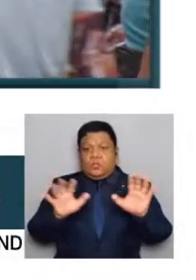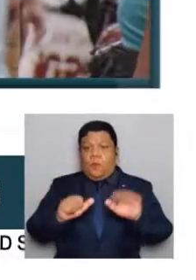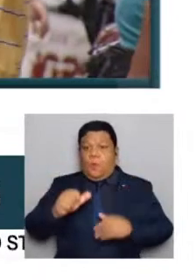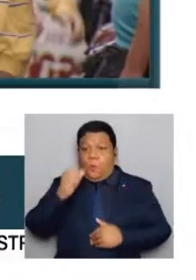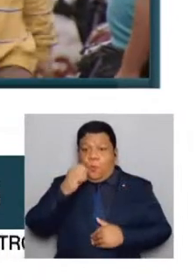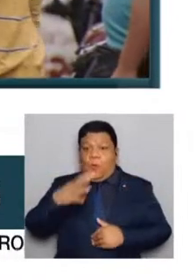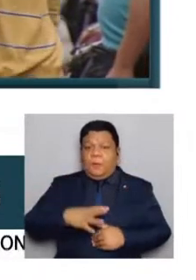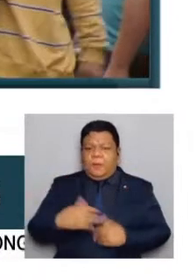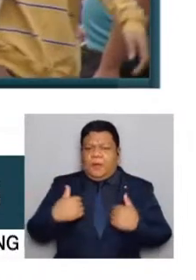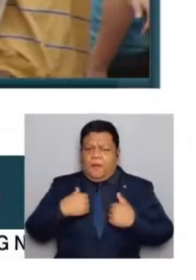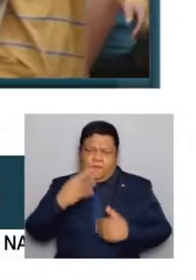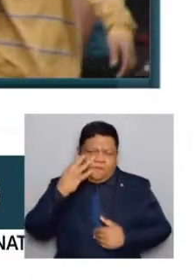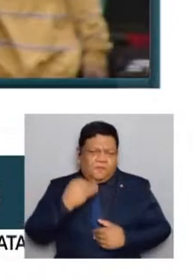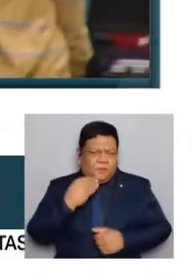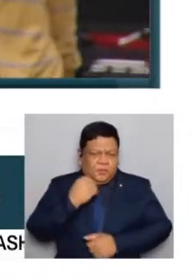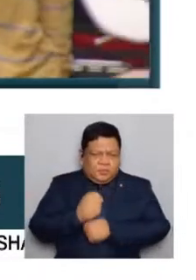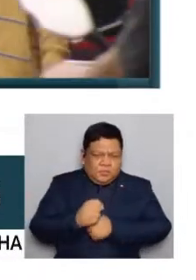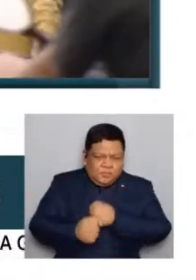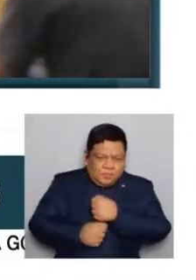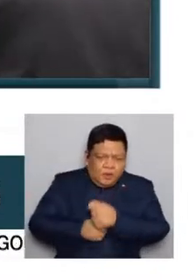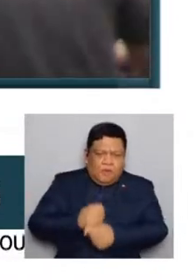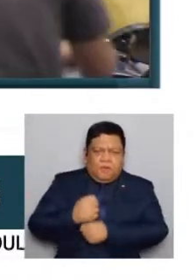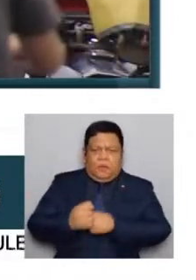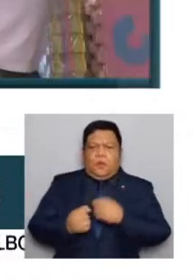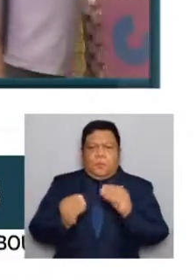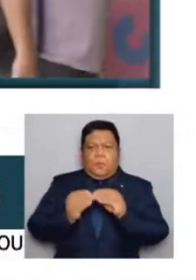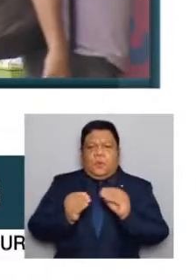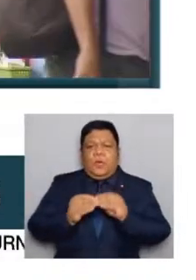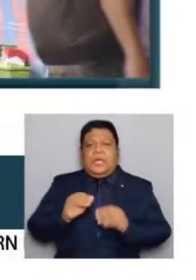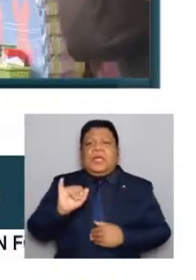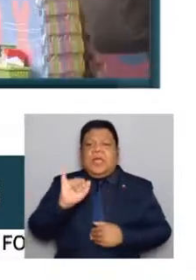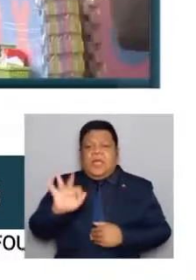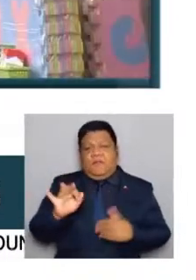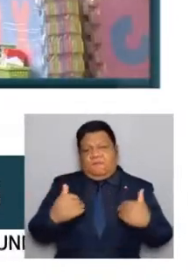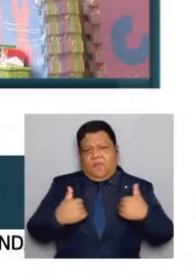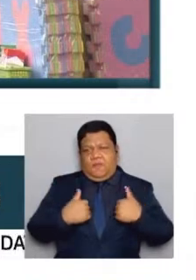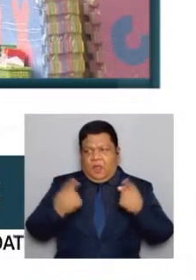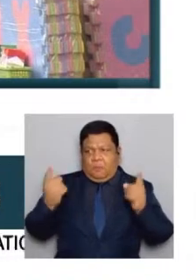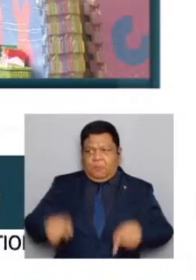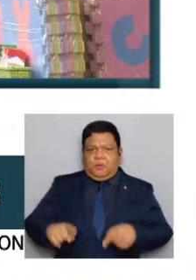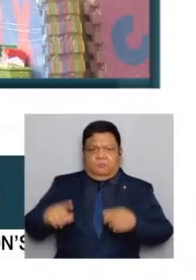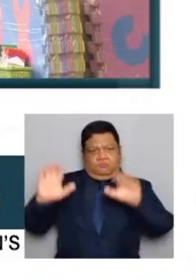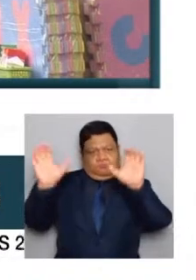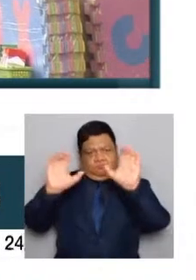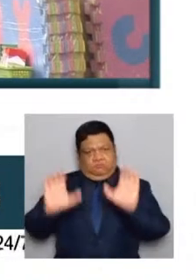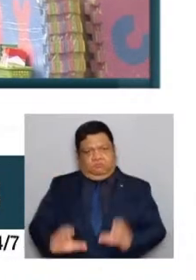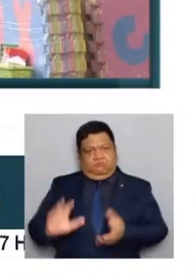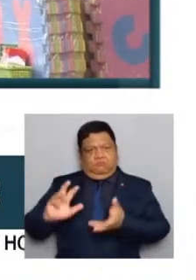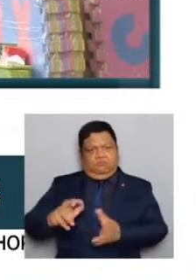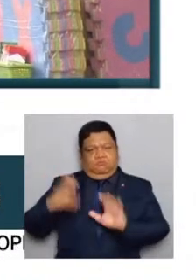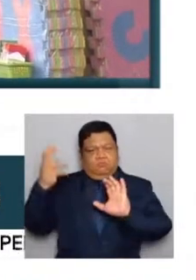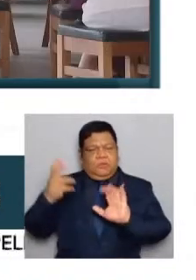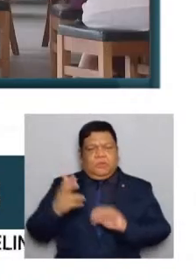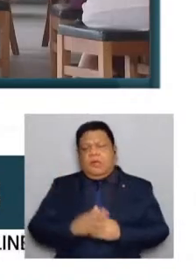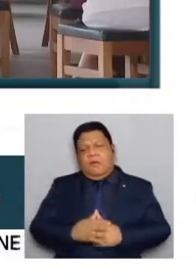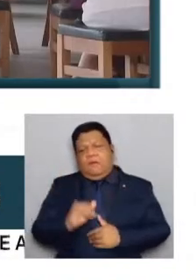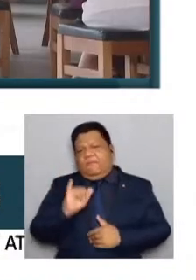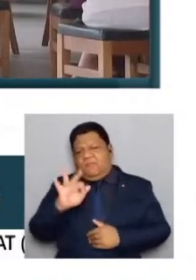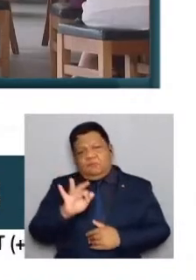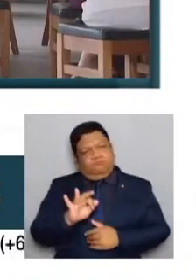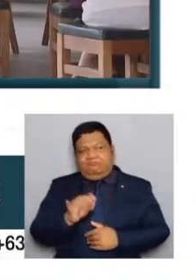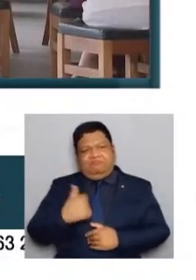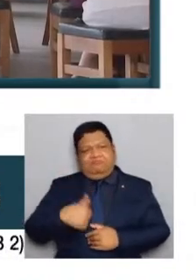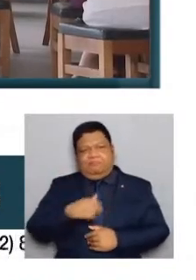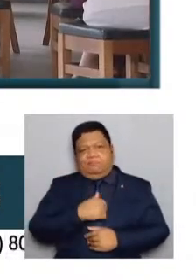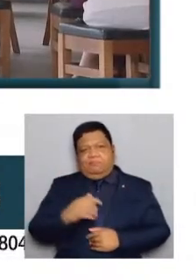suffer more when we have climate crisis and when we fail to address it, incorporating